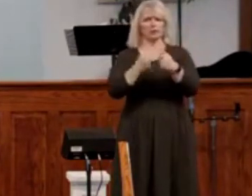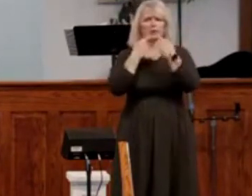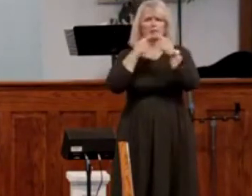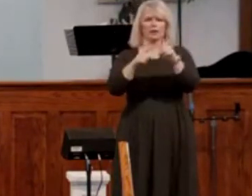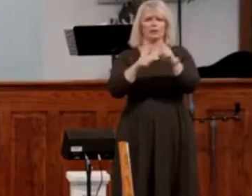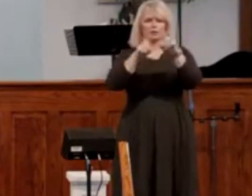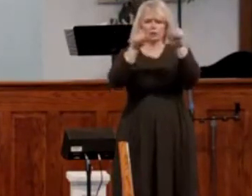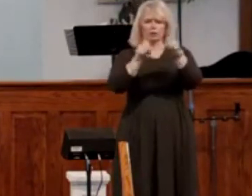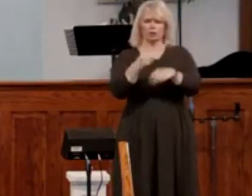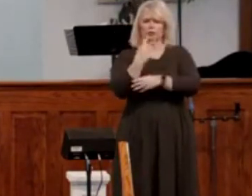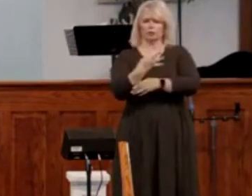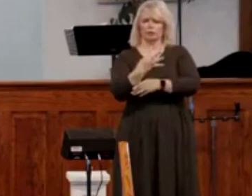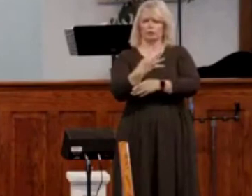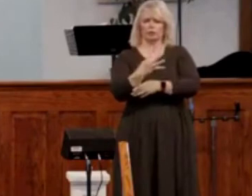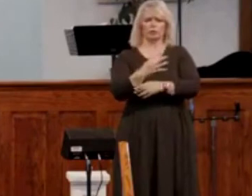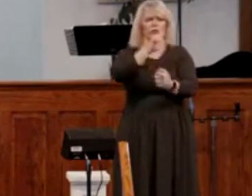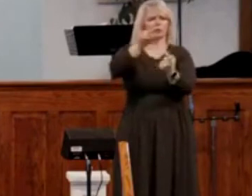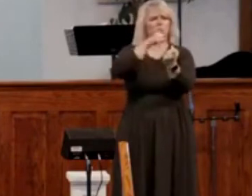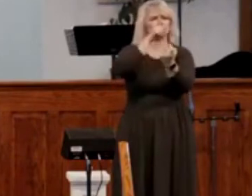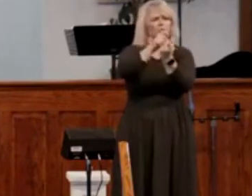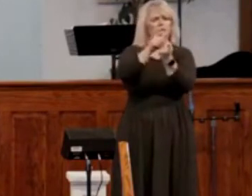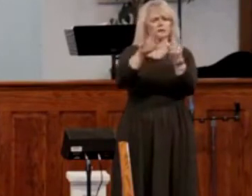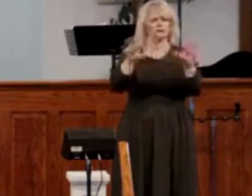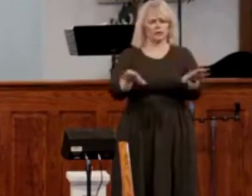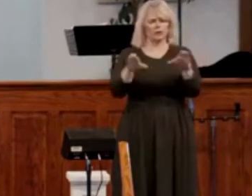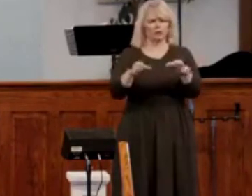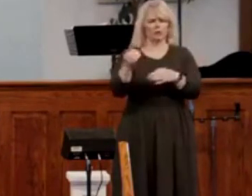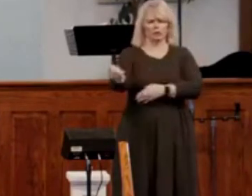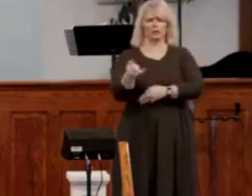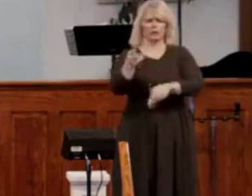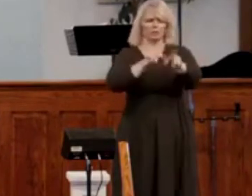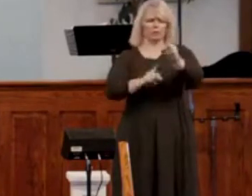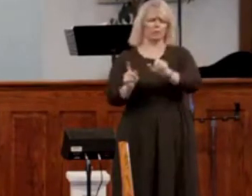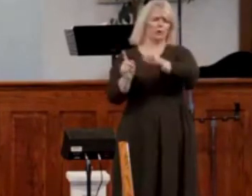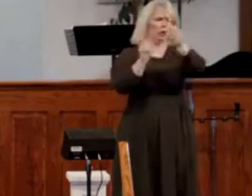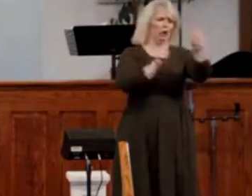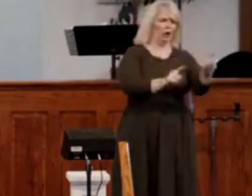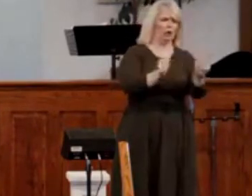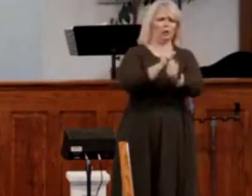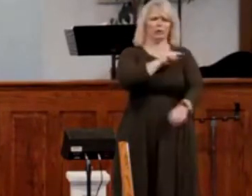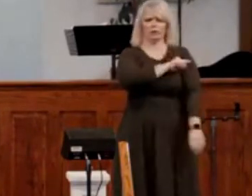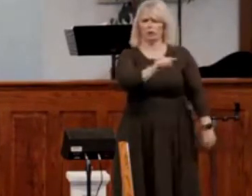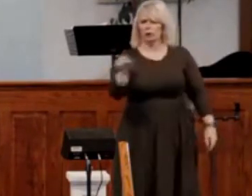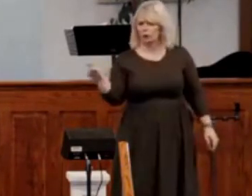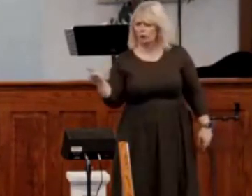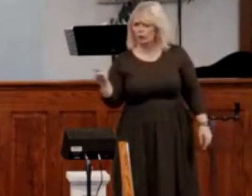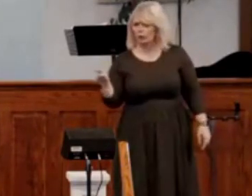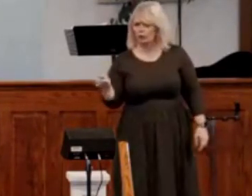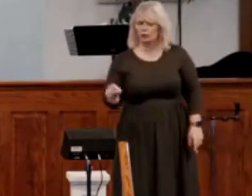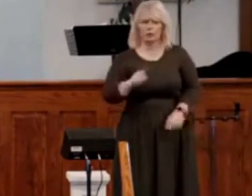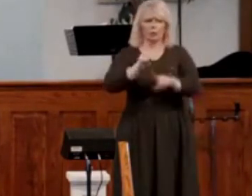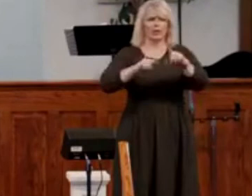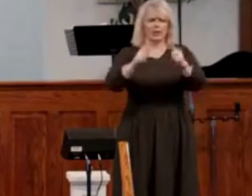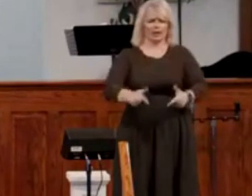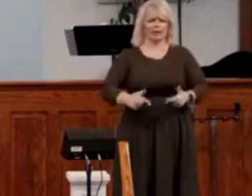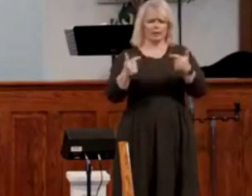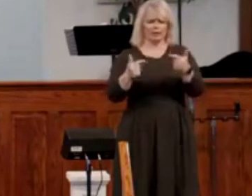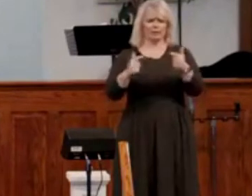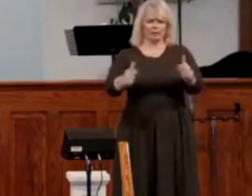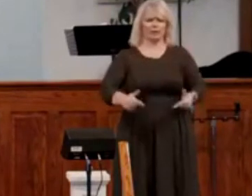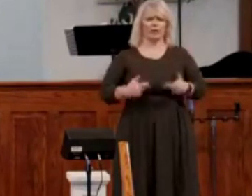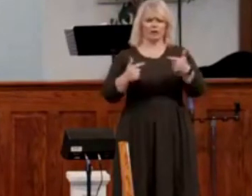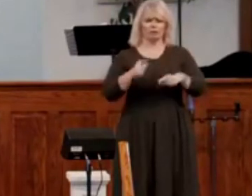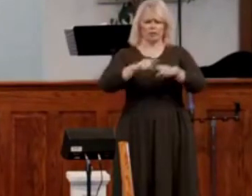4. What can you specifically do to invite people to go with you? We can't live this life. We can't